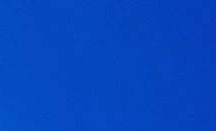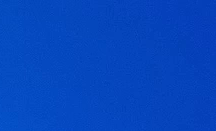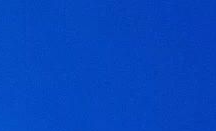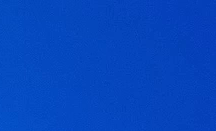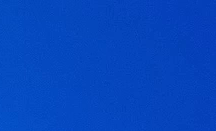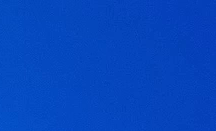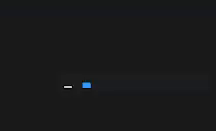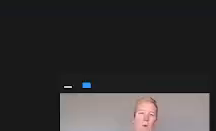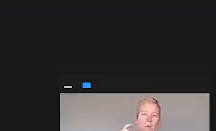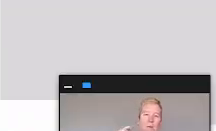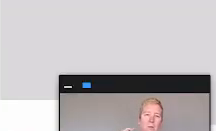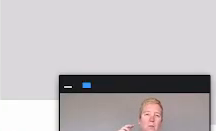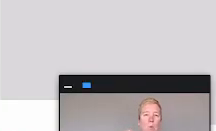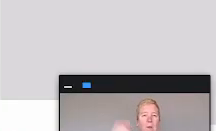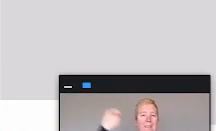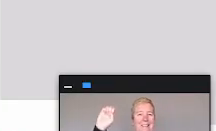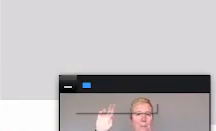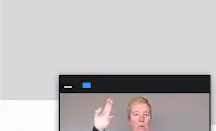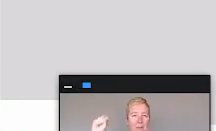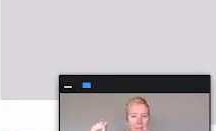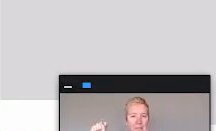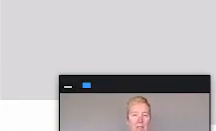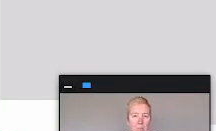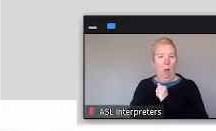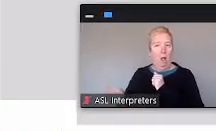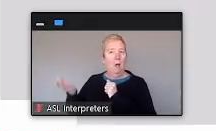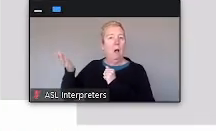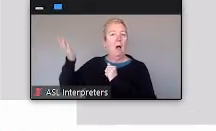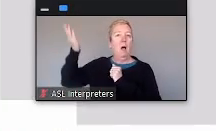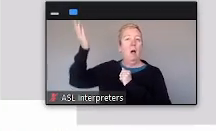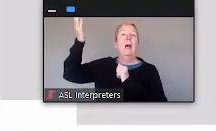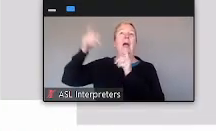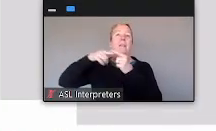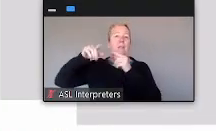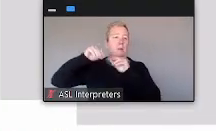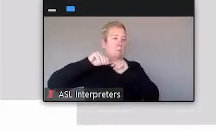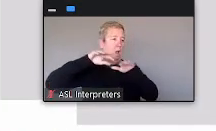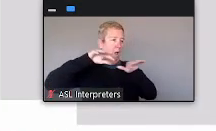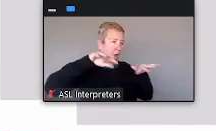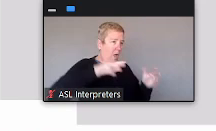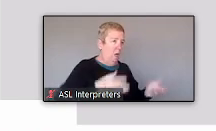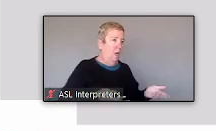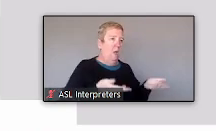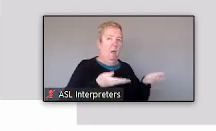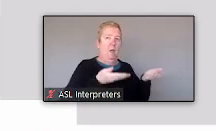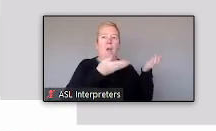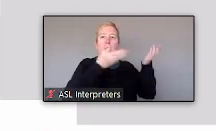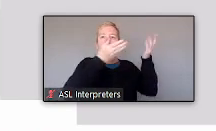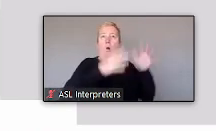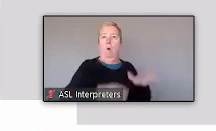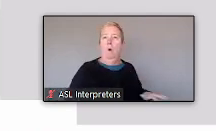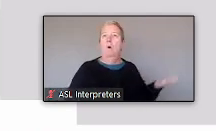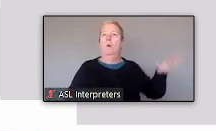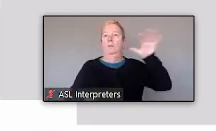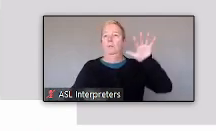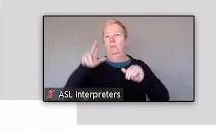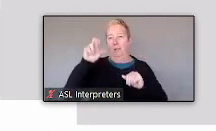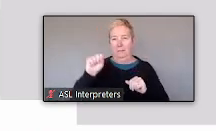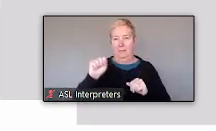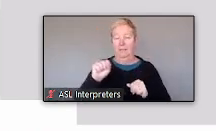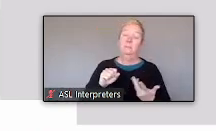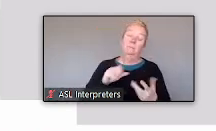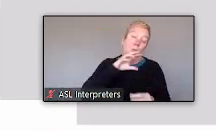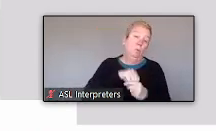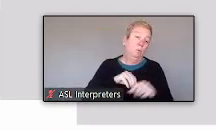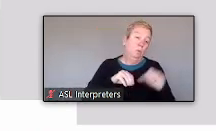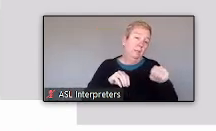eastern part of the United States, and then slowly we're seeing pockets of increased activity across the US, including in New